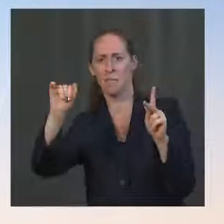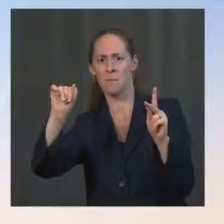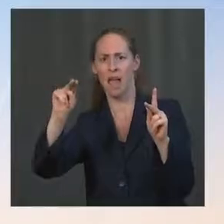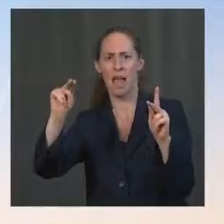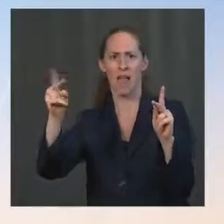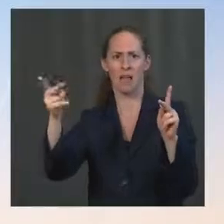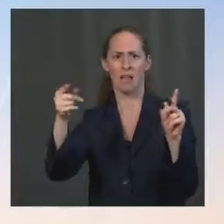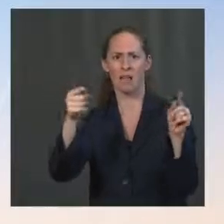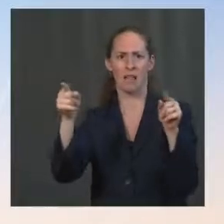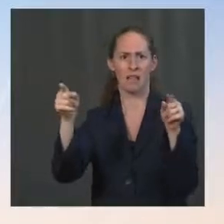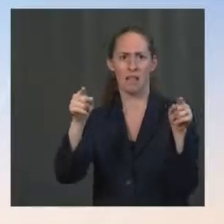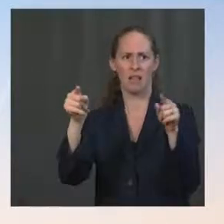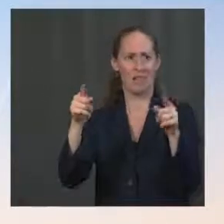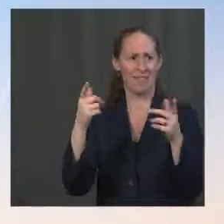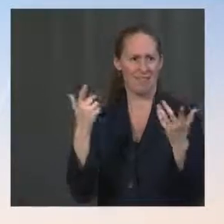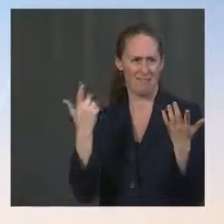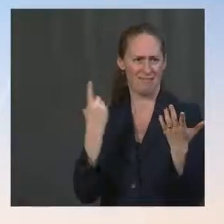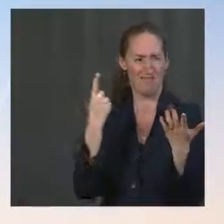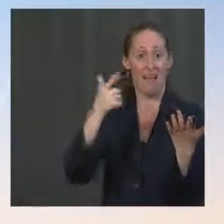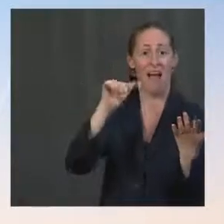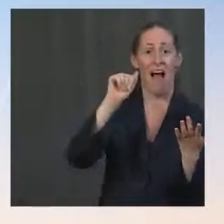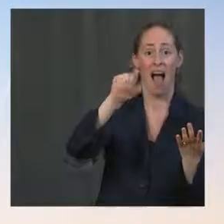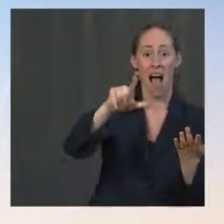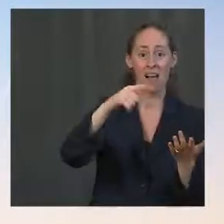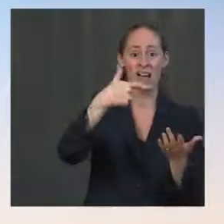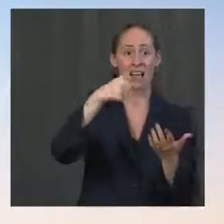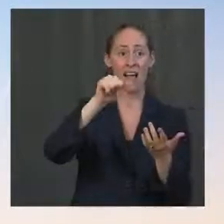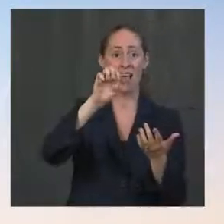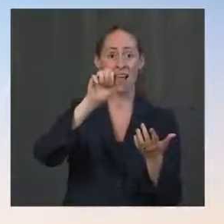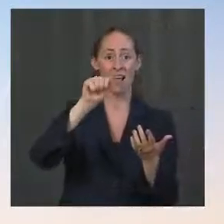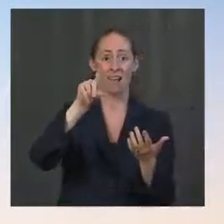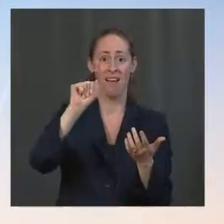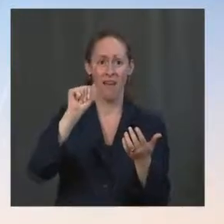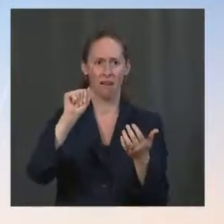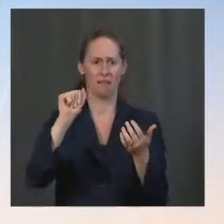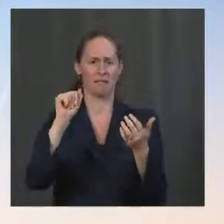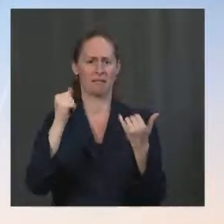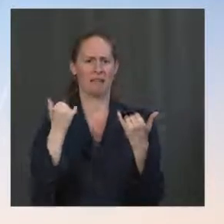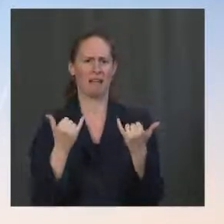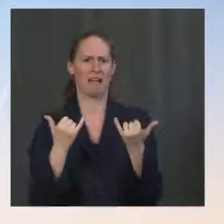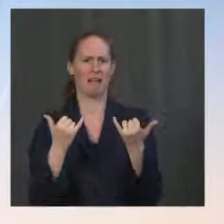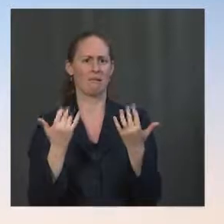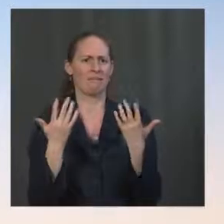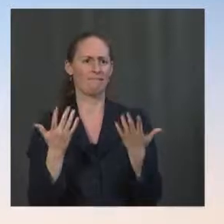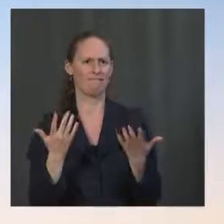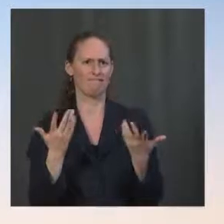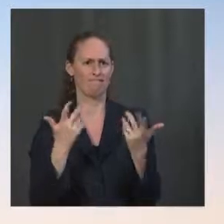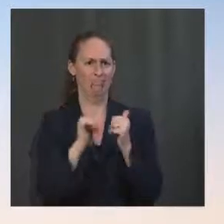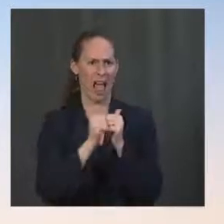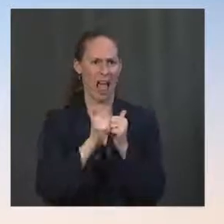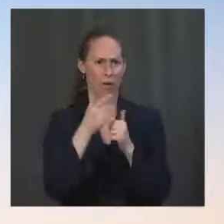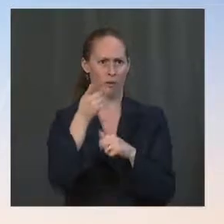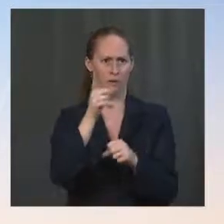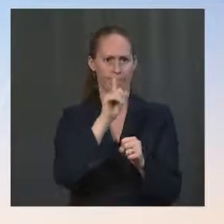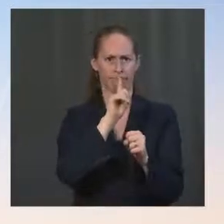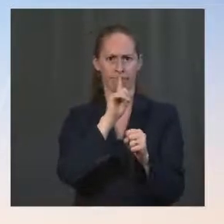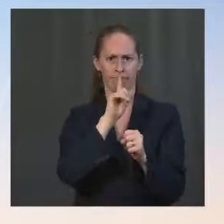with the Al-Qaeda too, which is they didn't keep their commitment. Or if not, do you think that it's going to